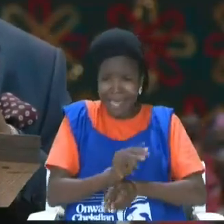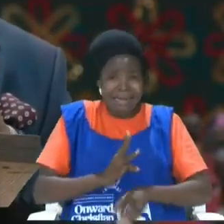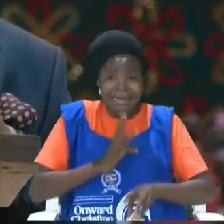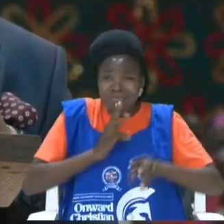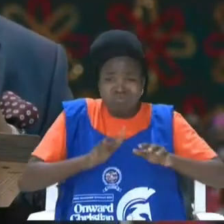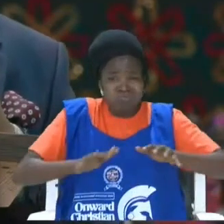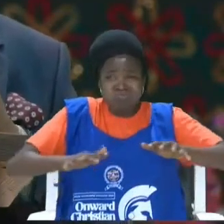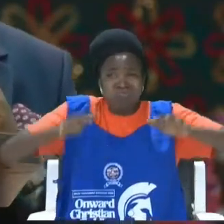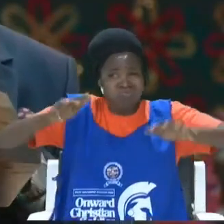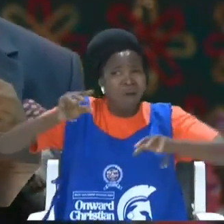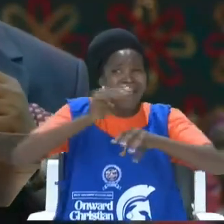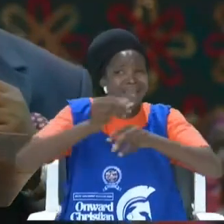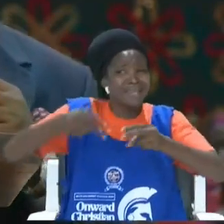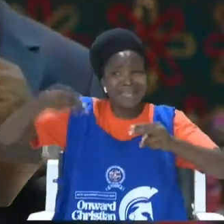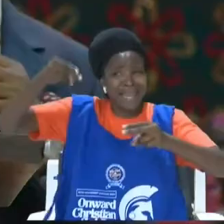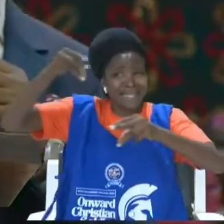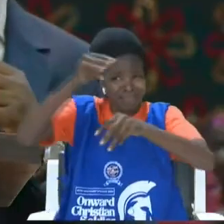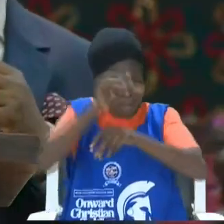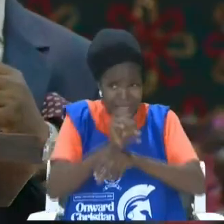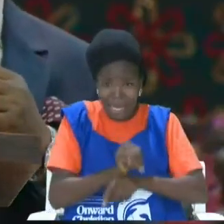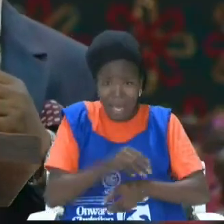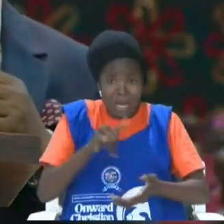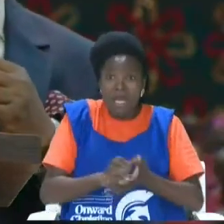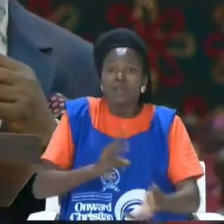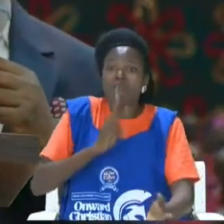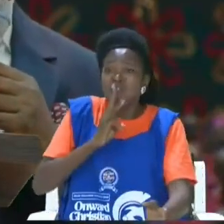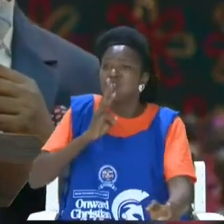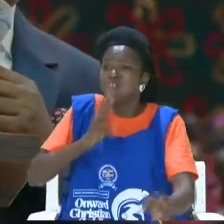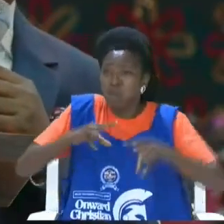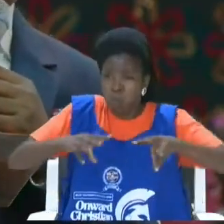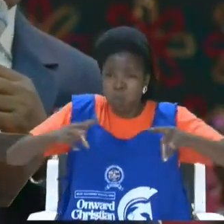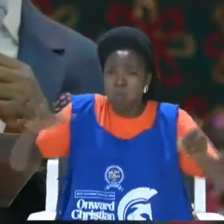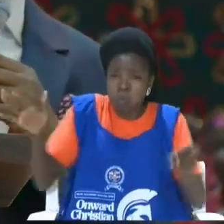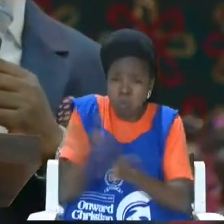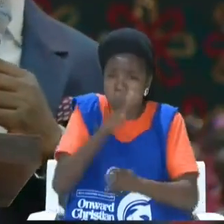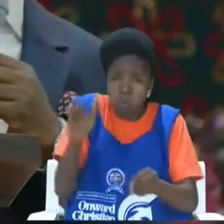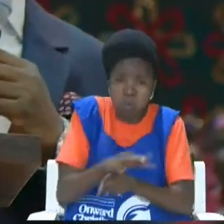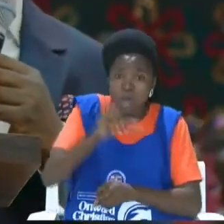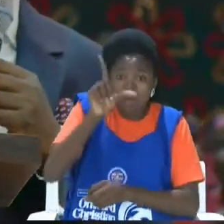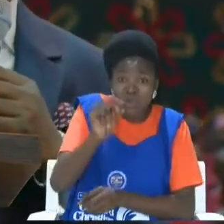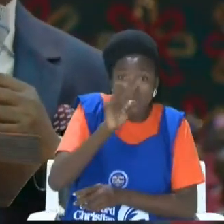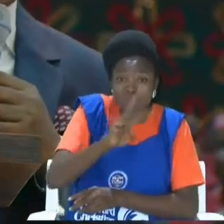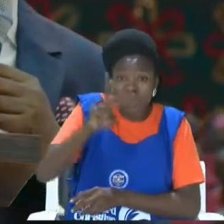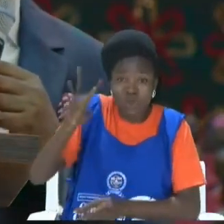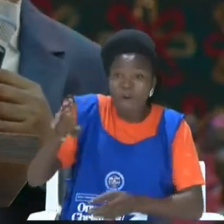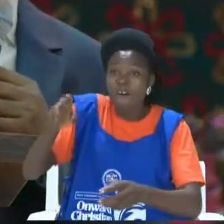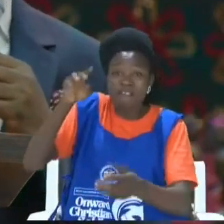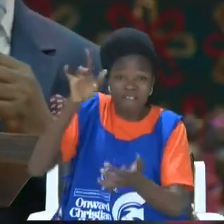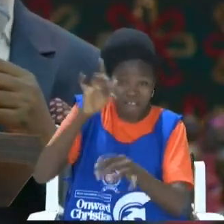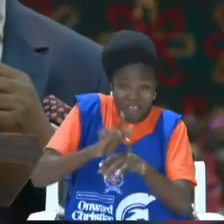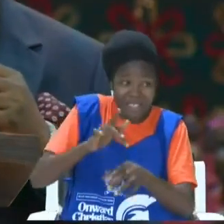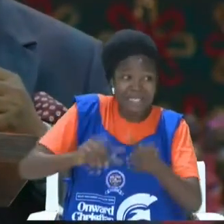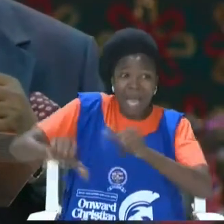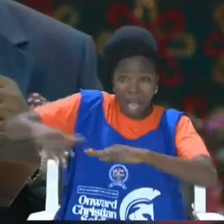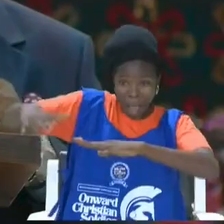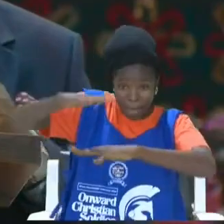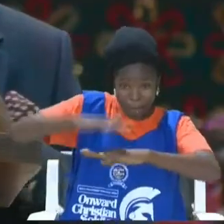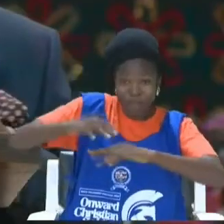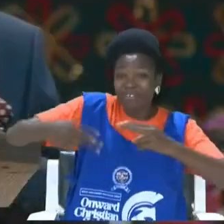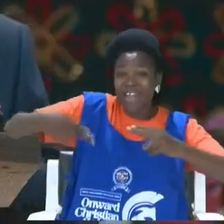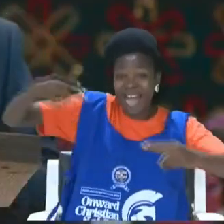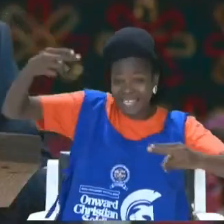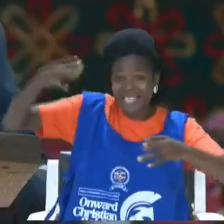the highest mountain, there was water 22 feet above the peak of the highest